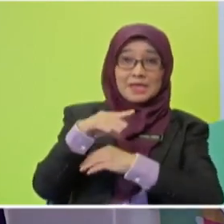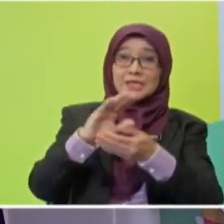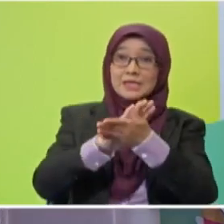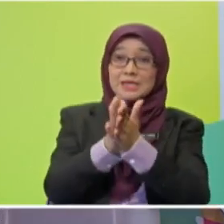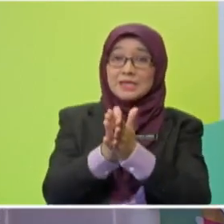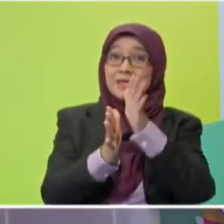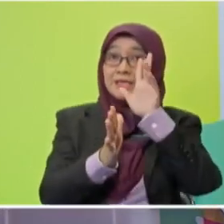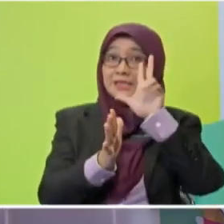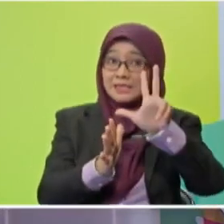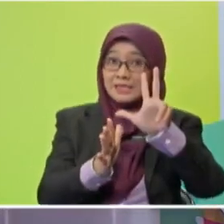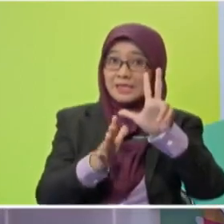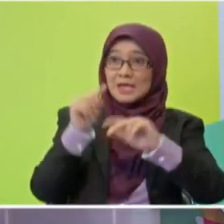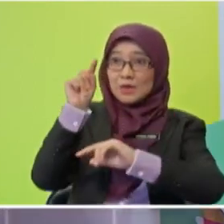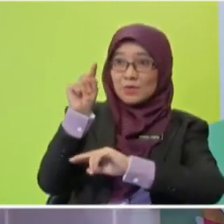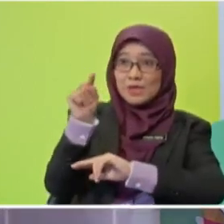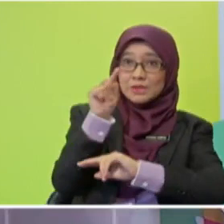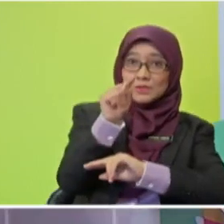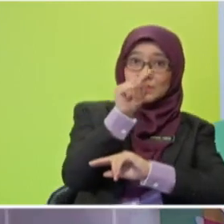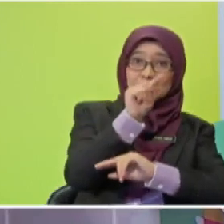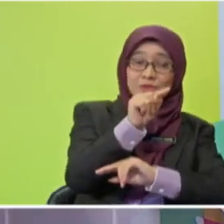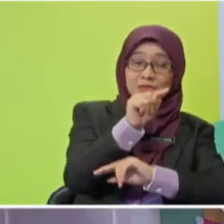2, 3. So the answer is